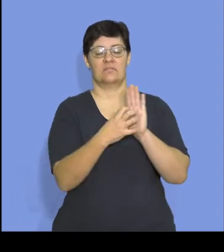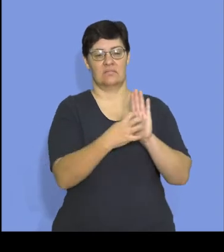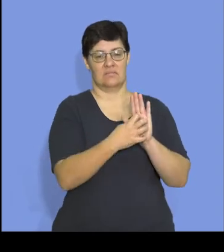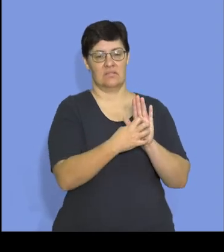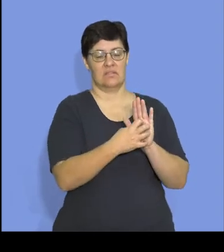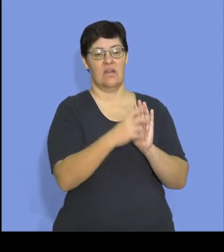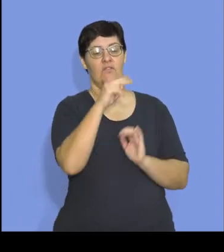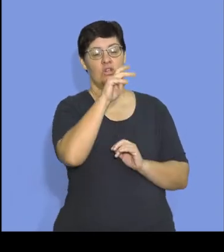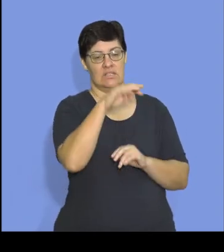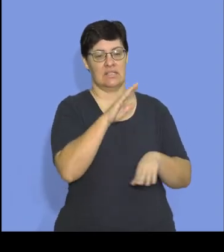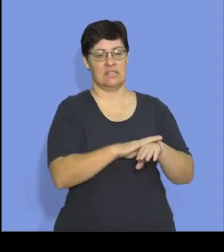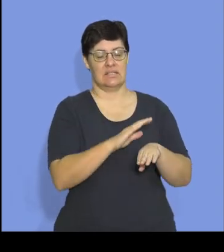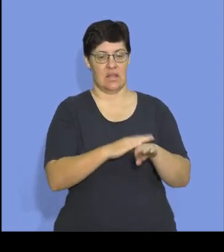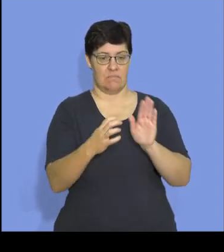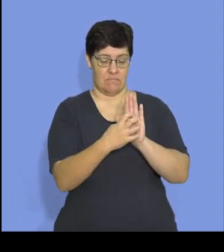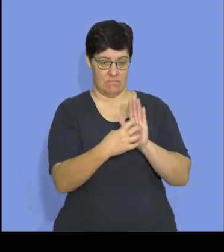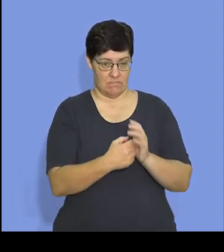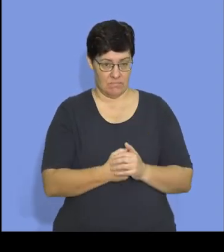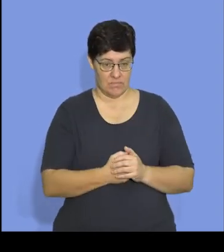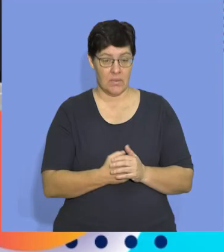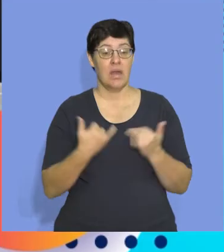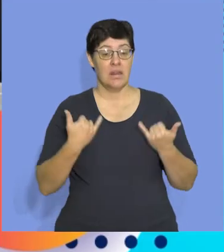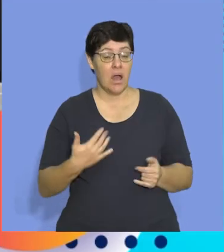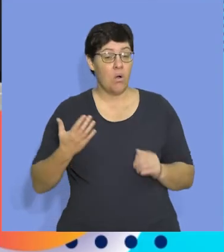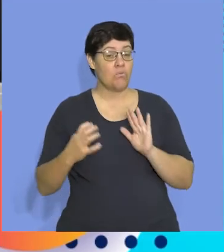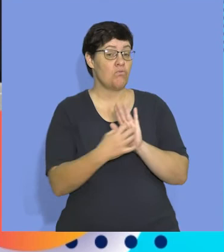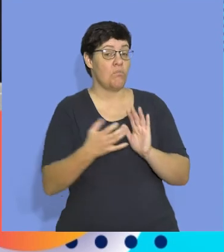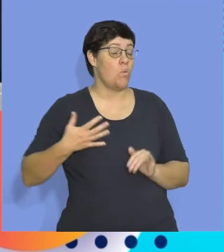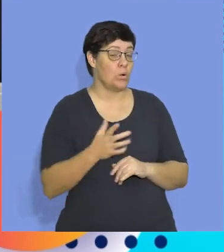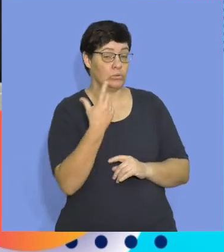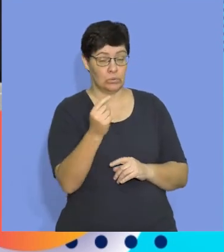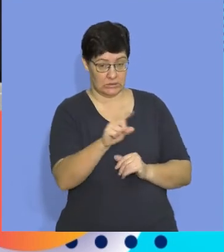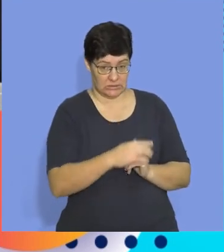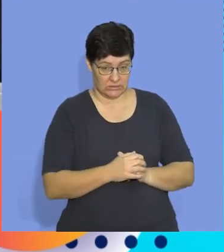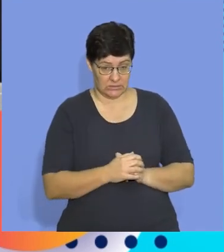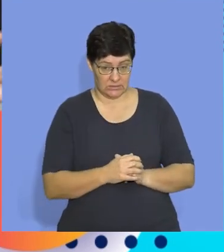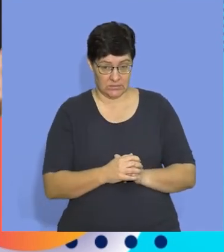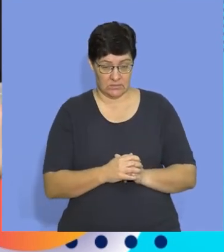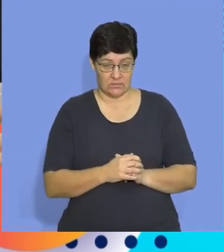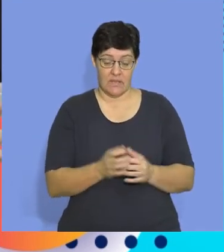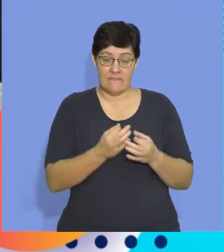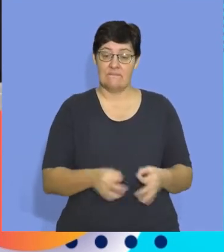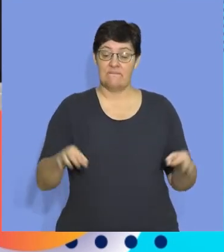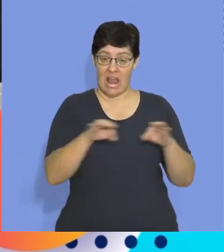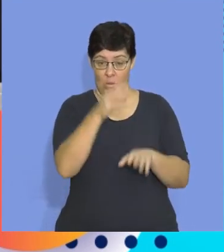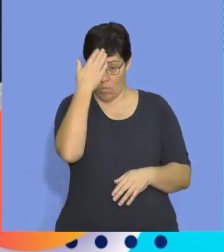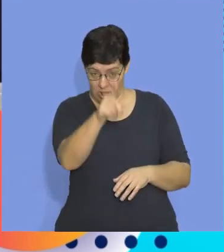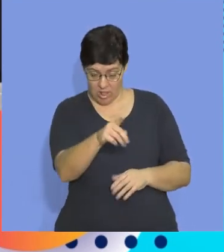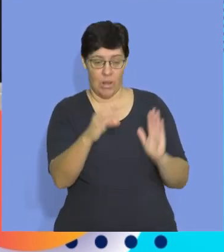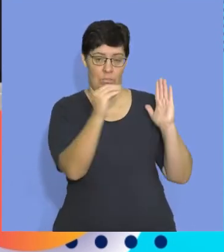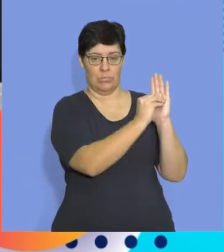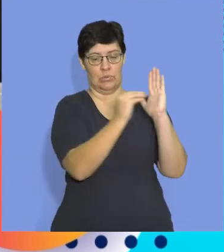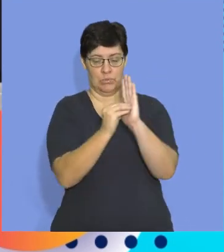graph. What I want us to do on this graph is I want us to put the values we know. So I